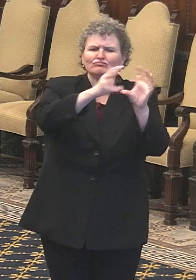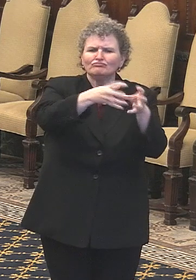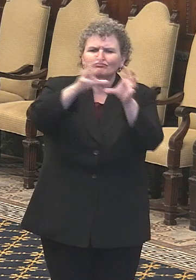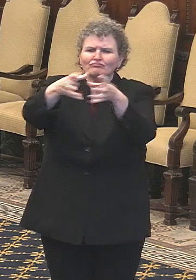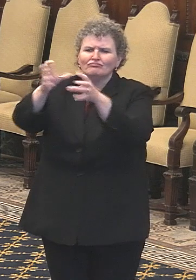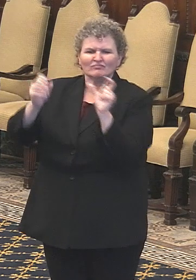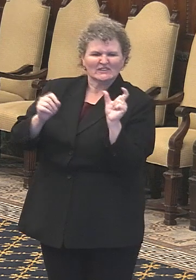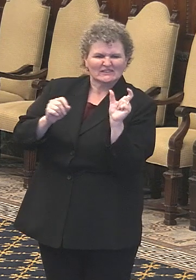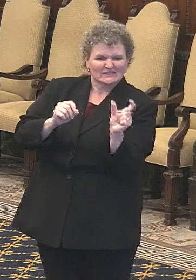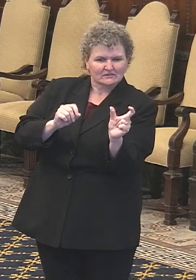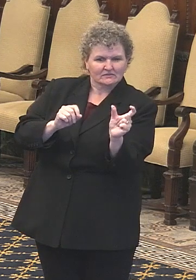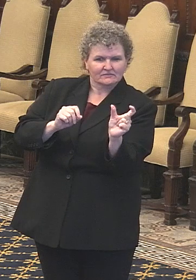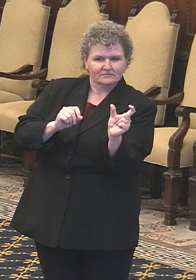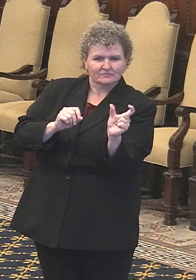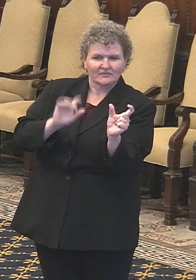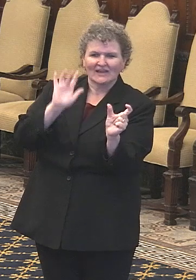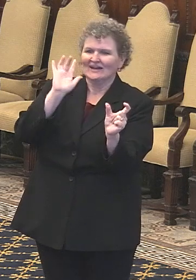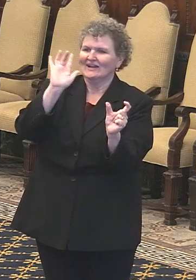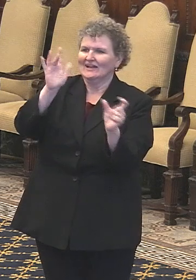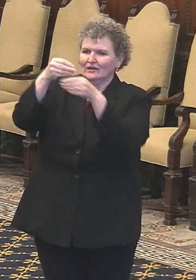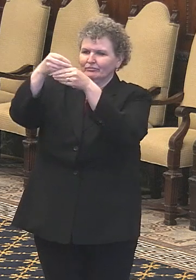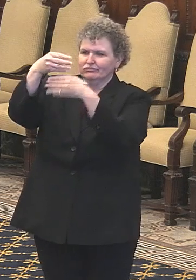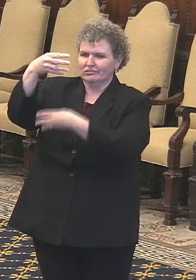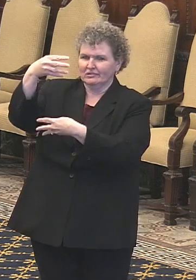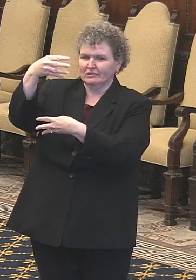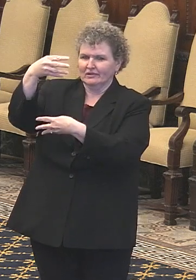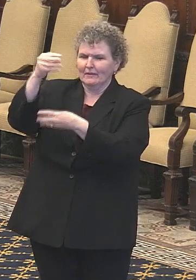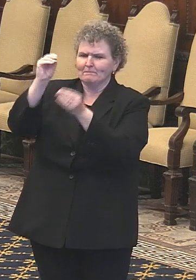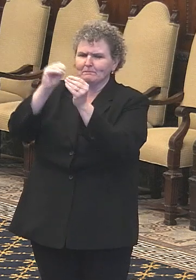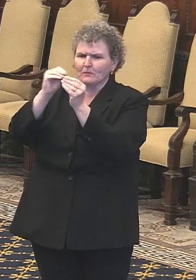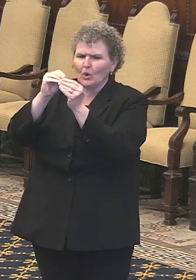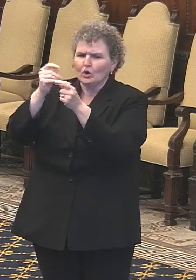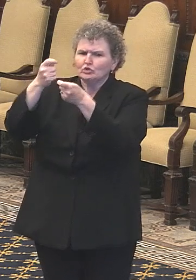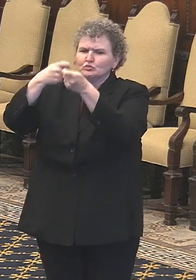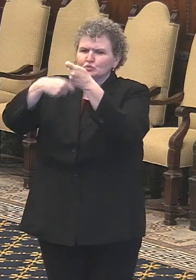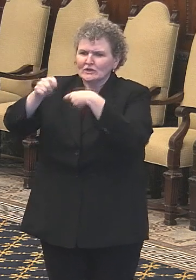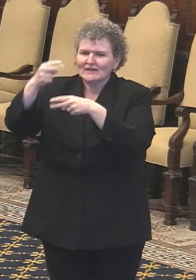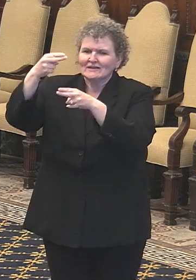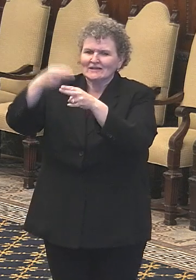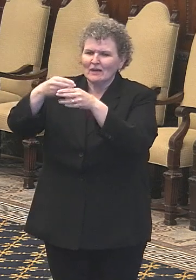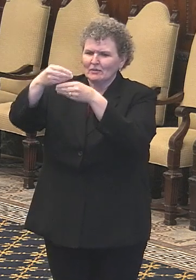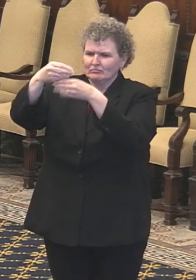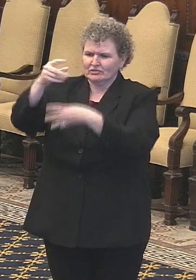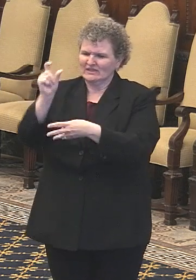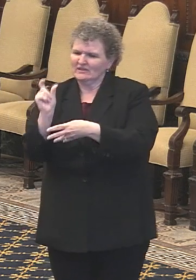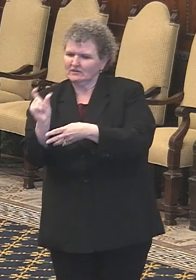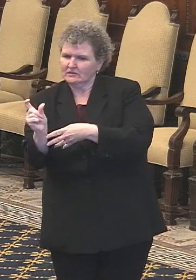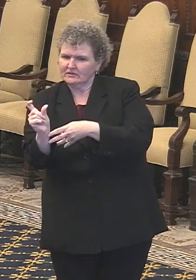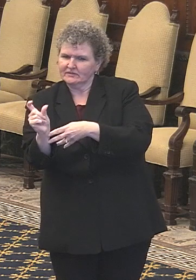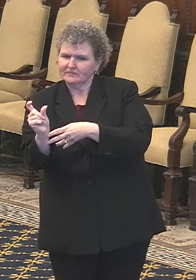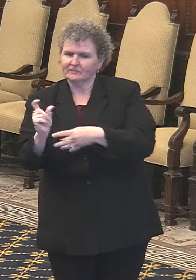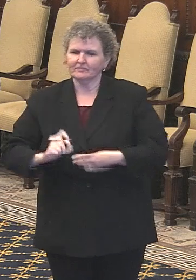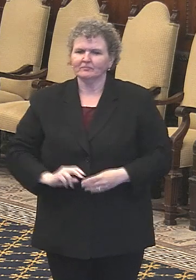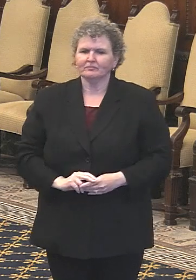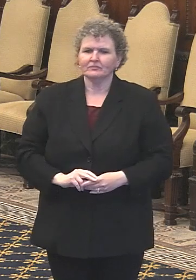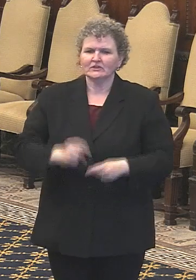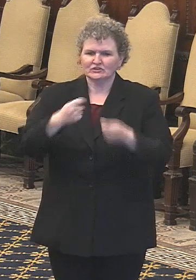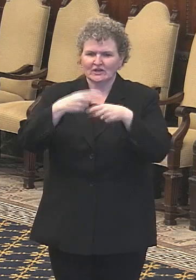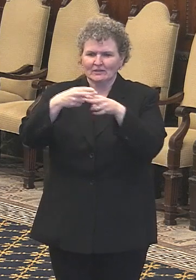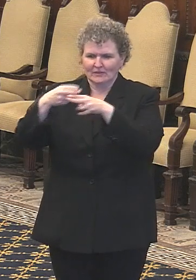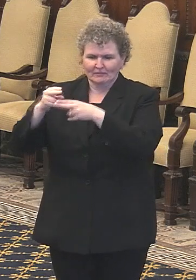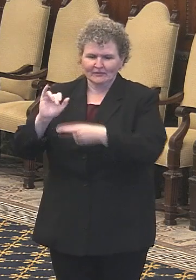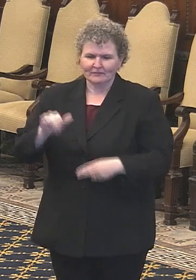name, clicking more, and then choosing rename. We'll begin our briefing now with opening remarks from Mayor